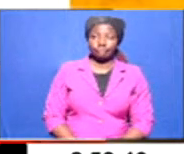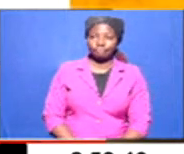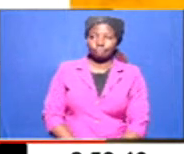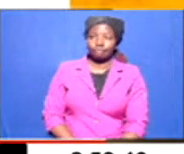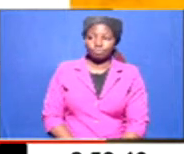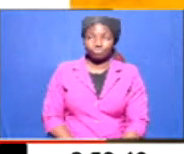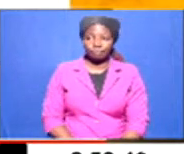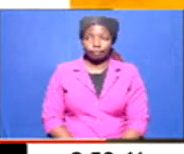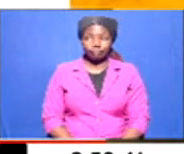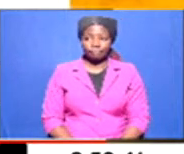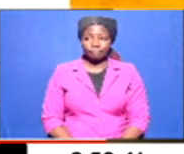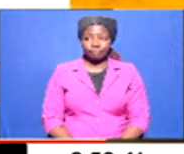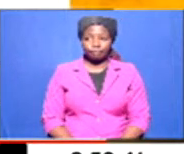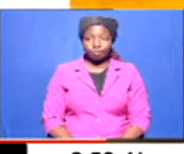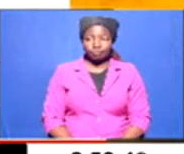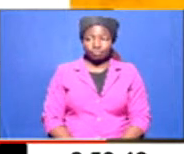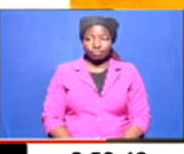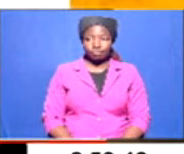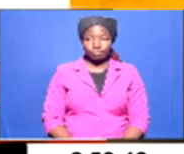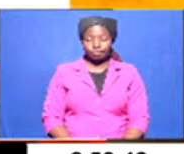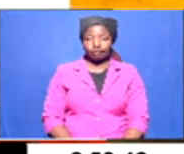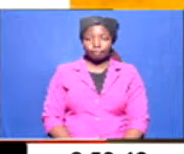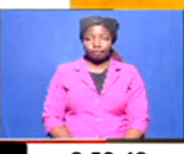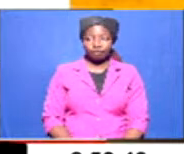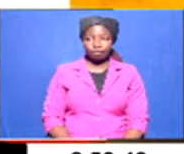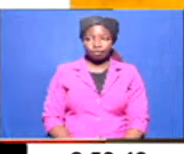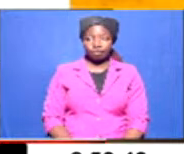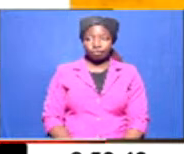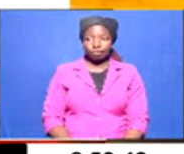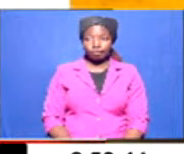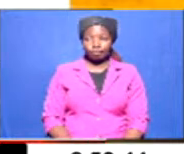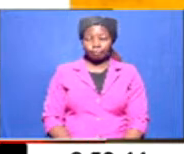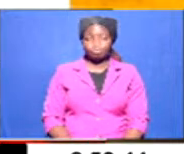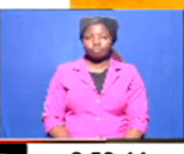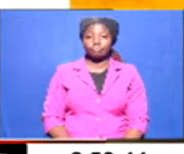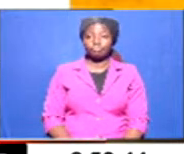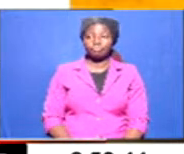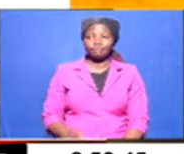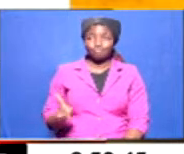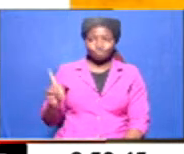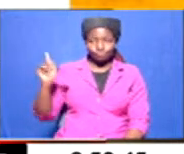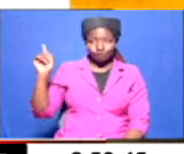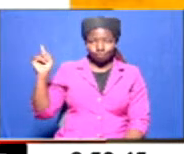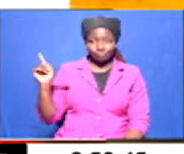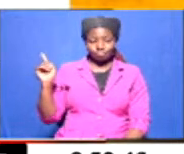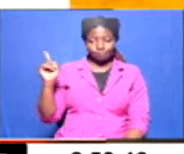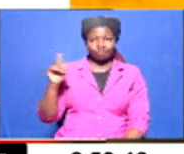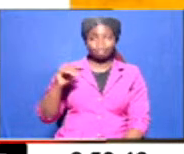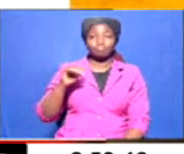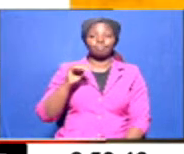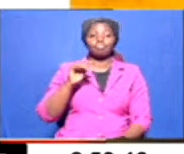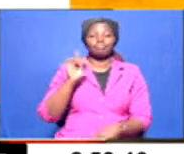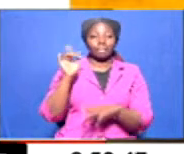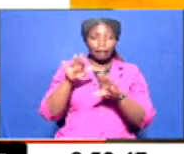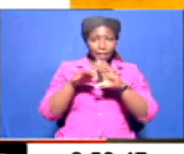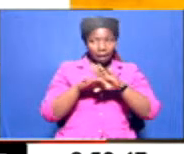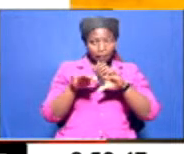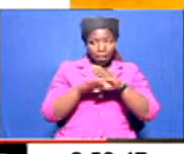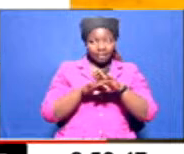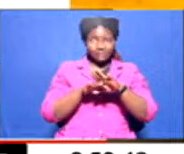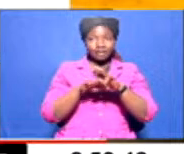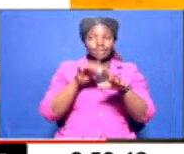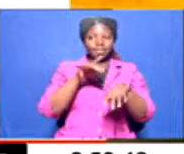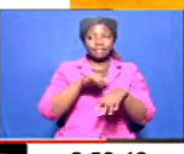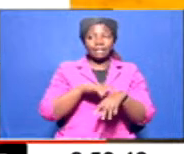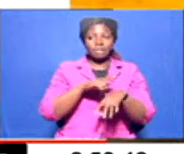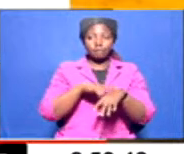Ochieng Oduor, General Retired Jackson Ndungo, and Dr. Lydia Nzomo as members, while senior